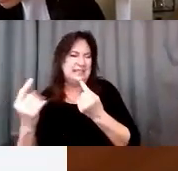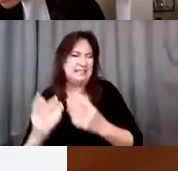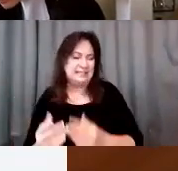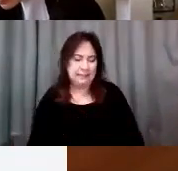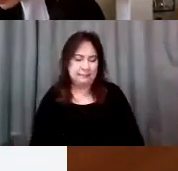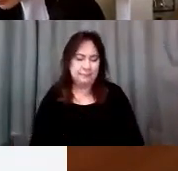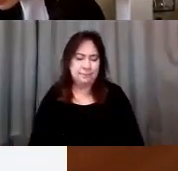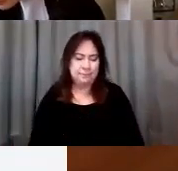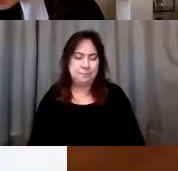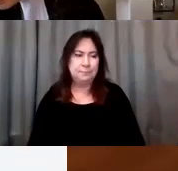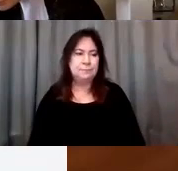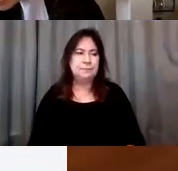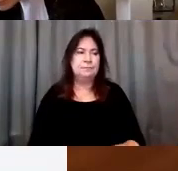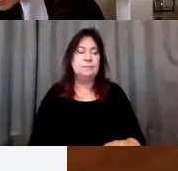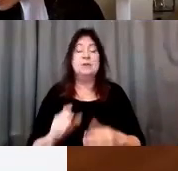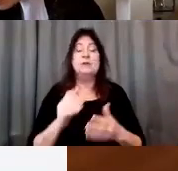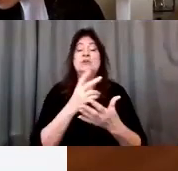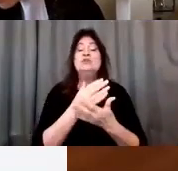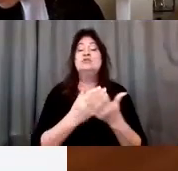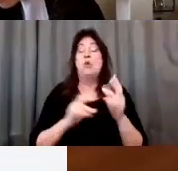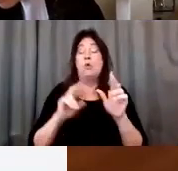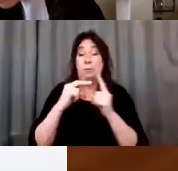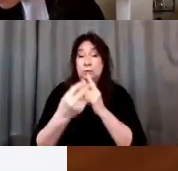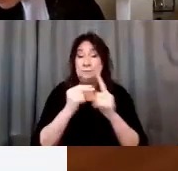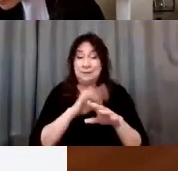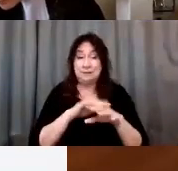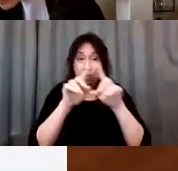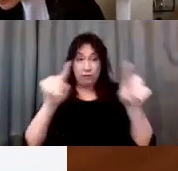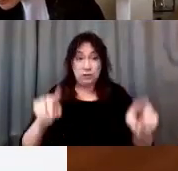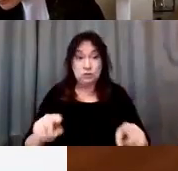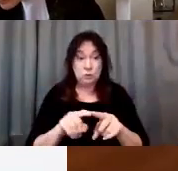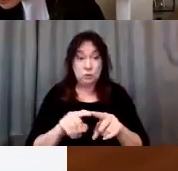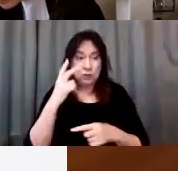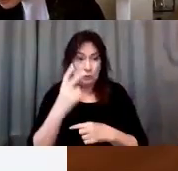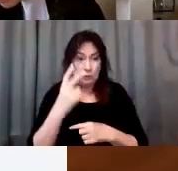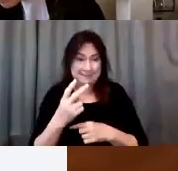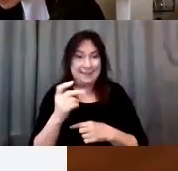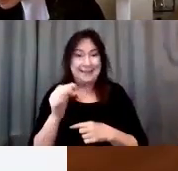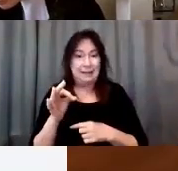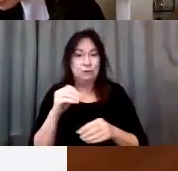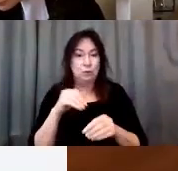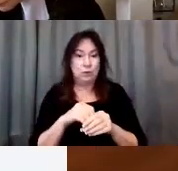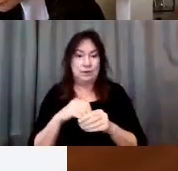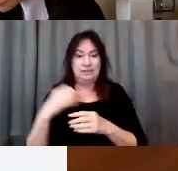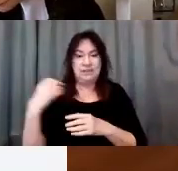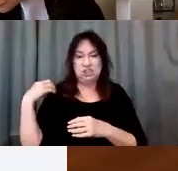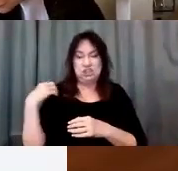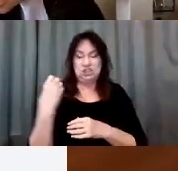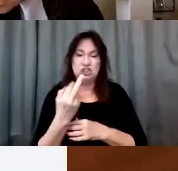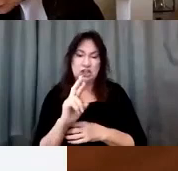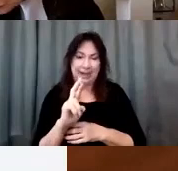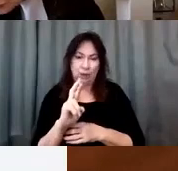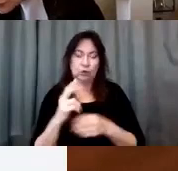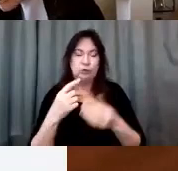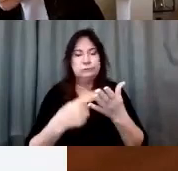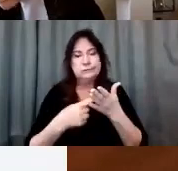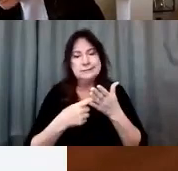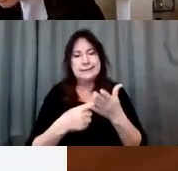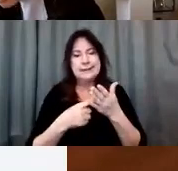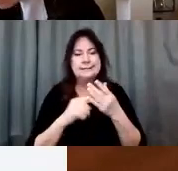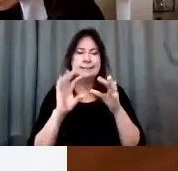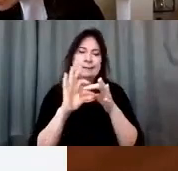the perspective on the screen, this is what you will see if you're in the chair, discussant,